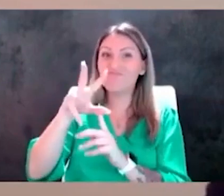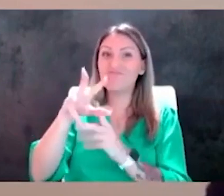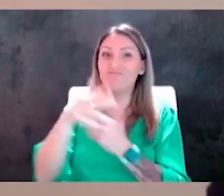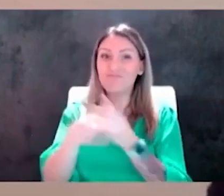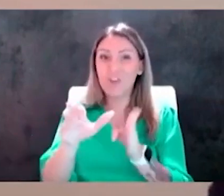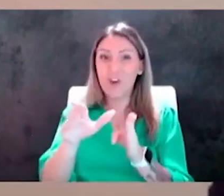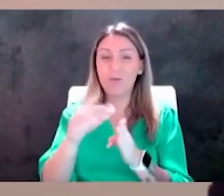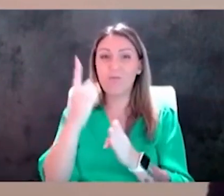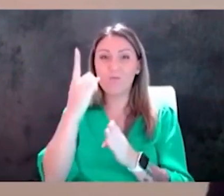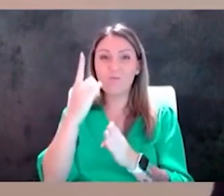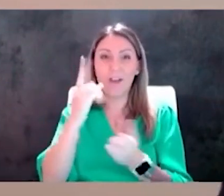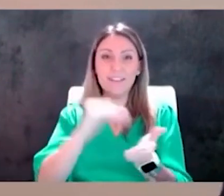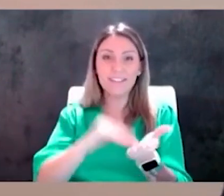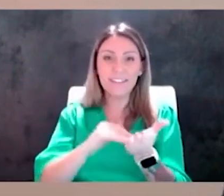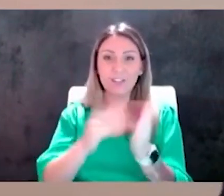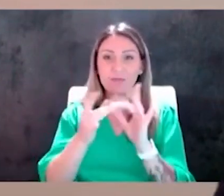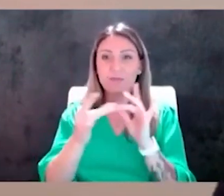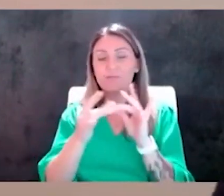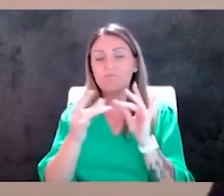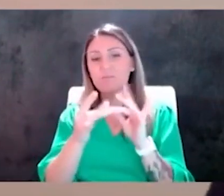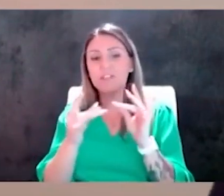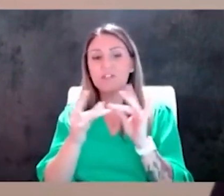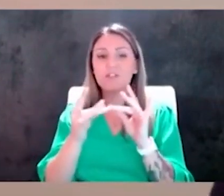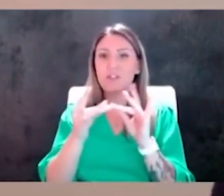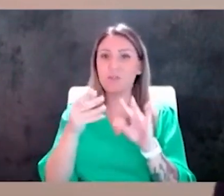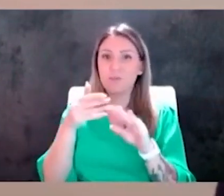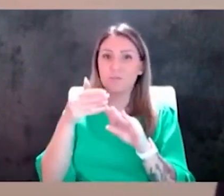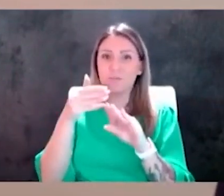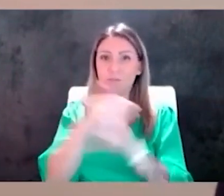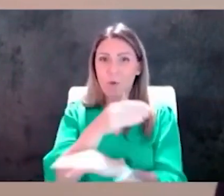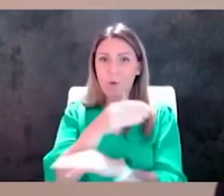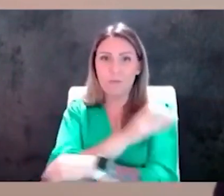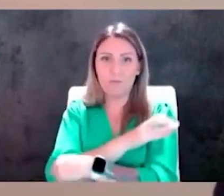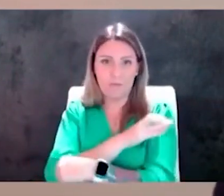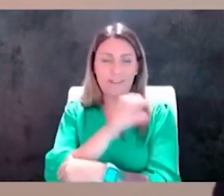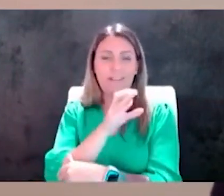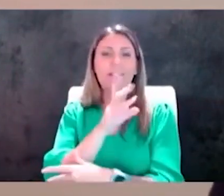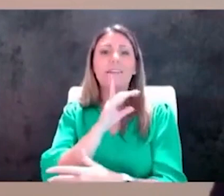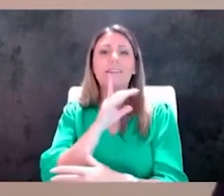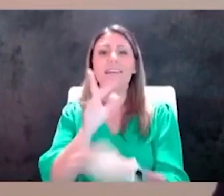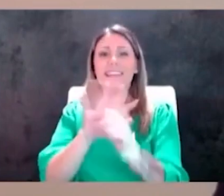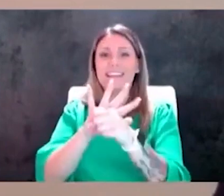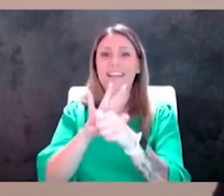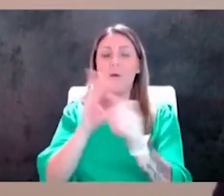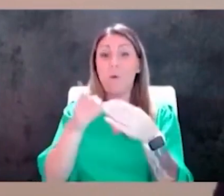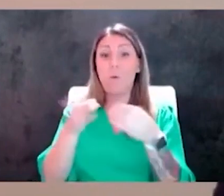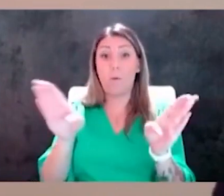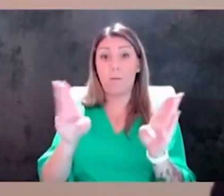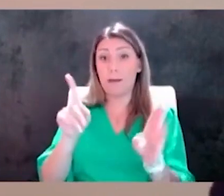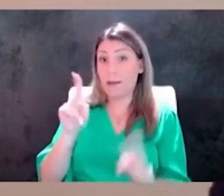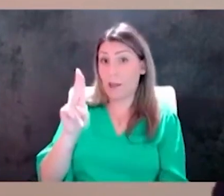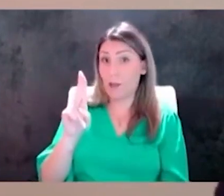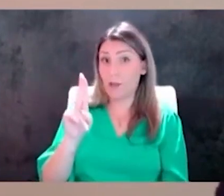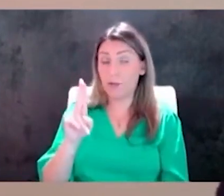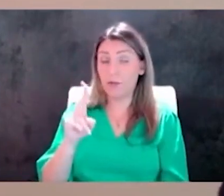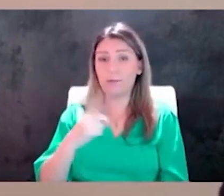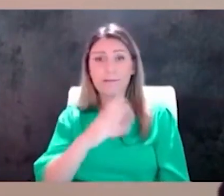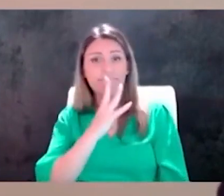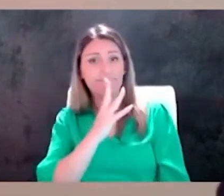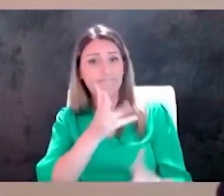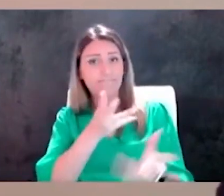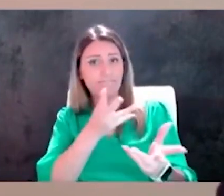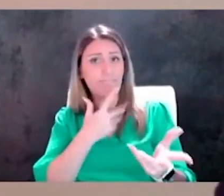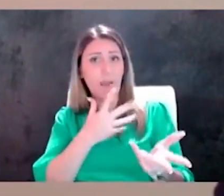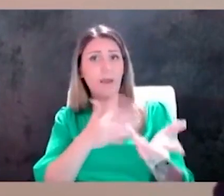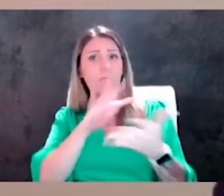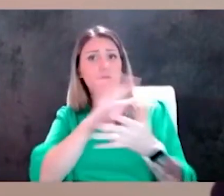had mentioned that there was a post-COVID clinic opening at KU. And so then I talked to my primary care